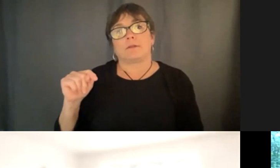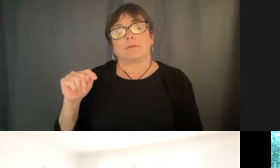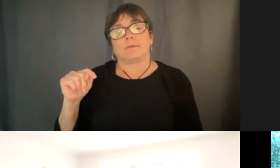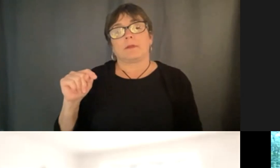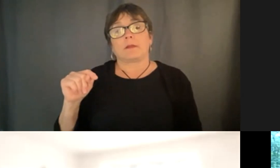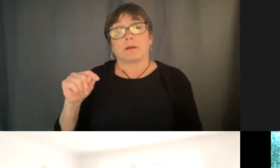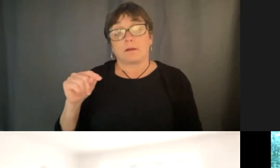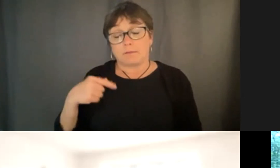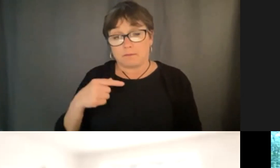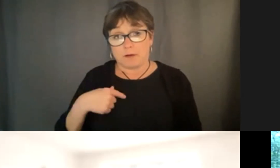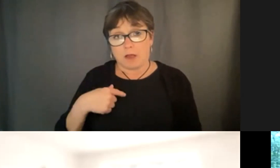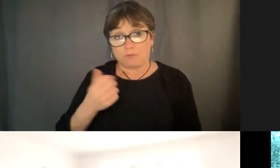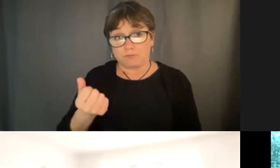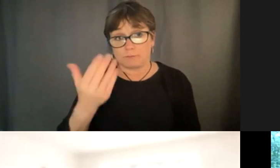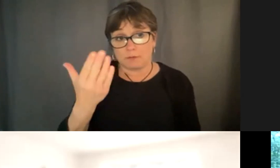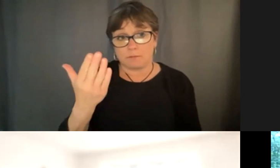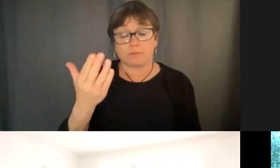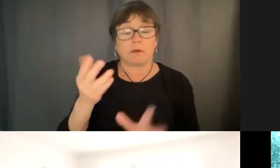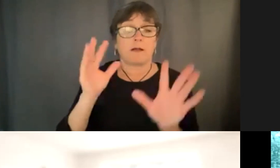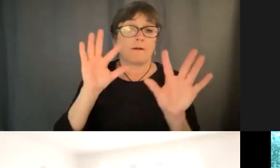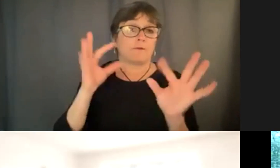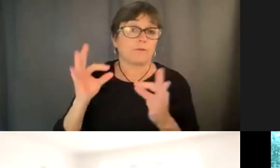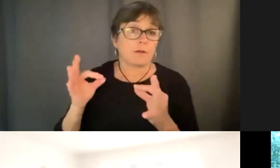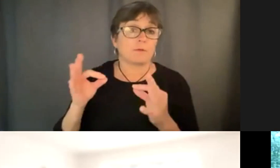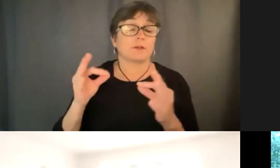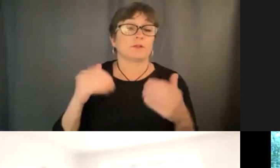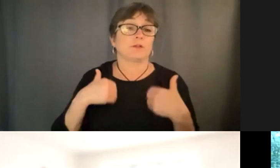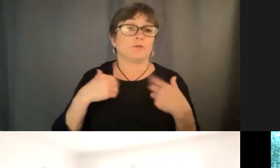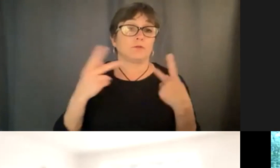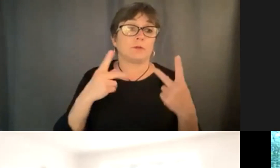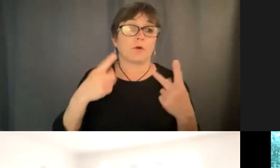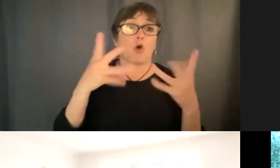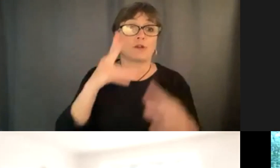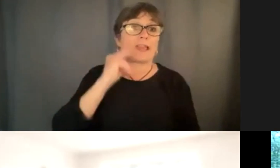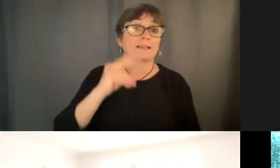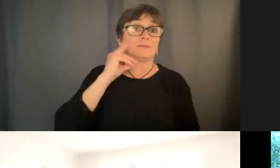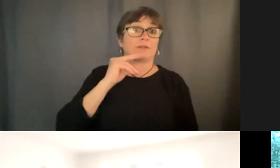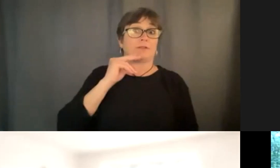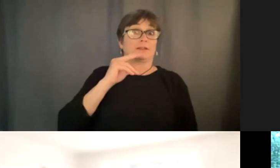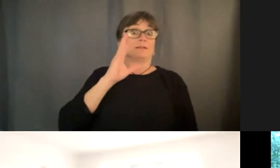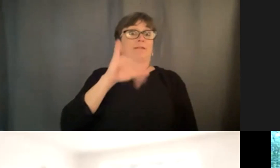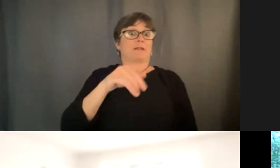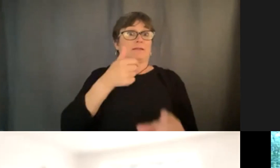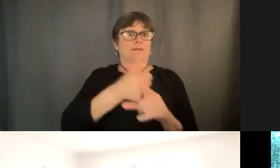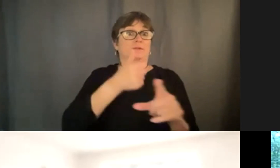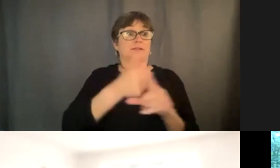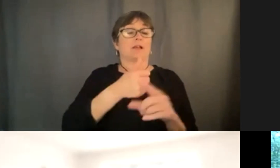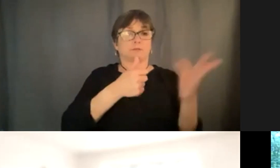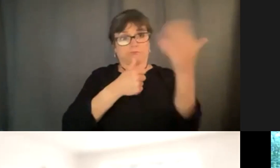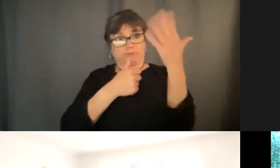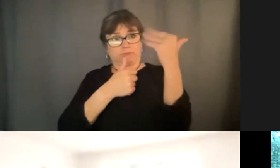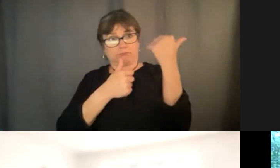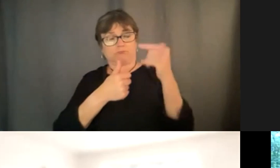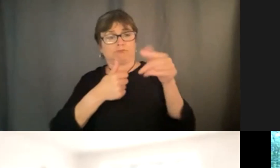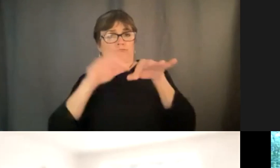youth that have experienced the power of youth involvement talk about their own experience, right?